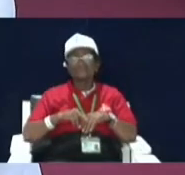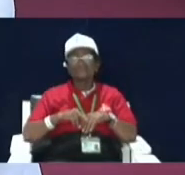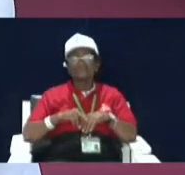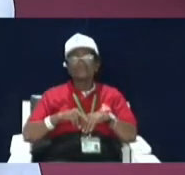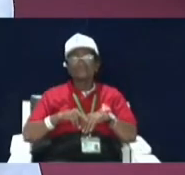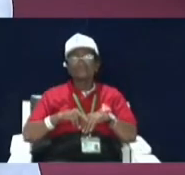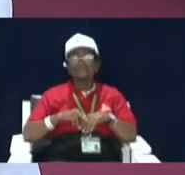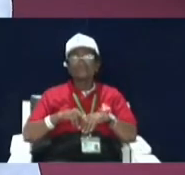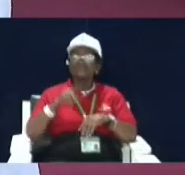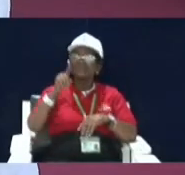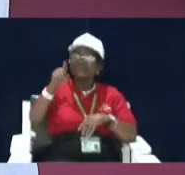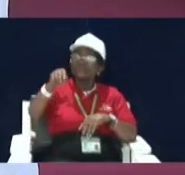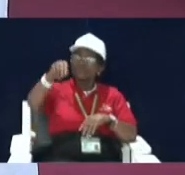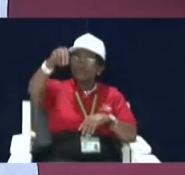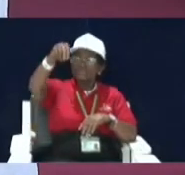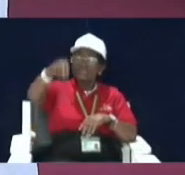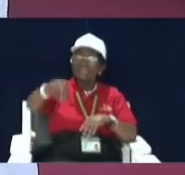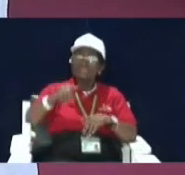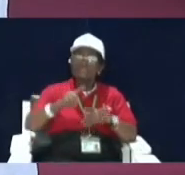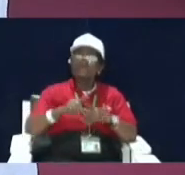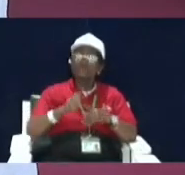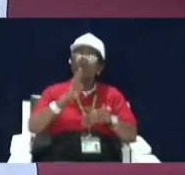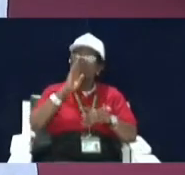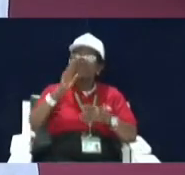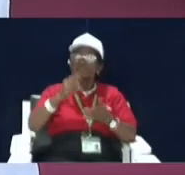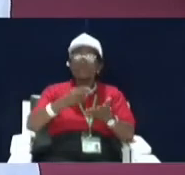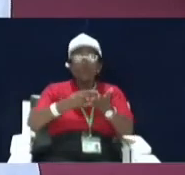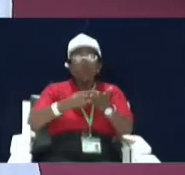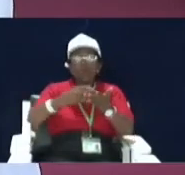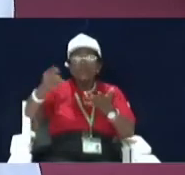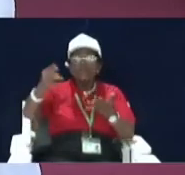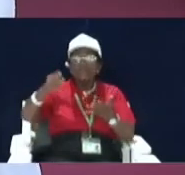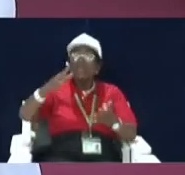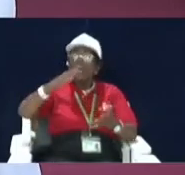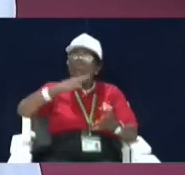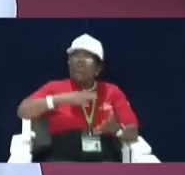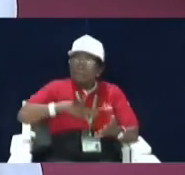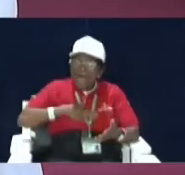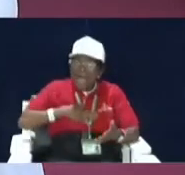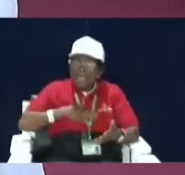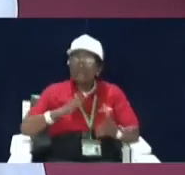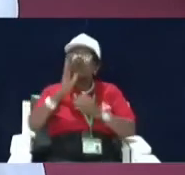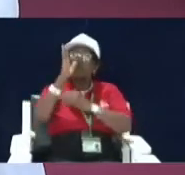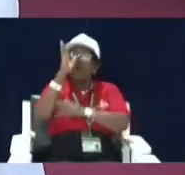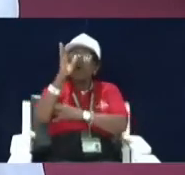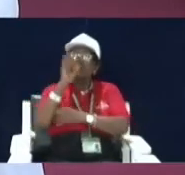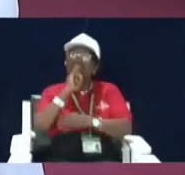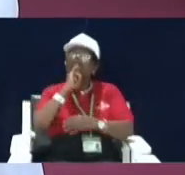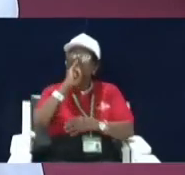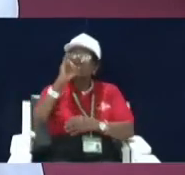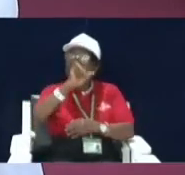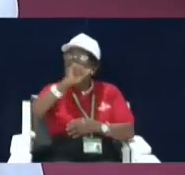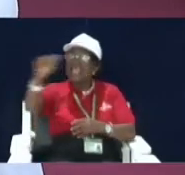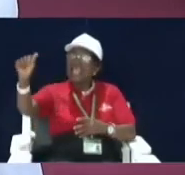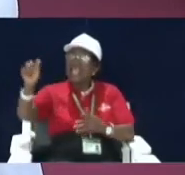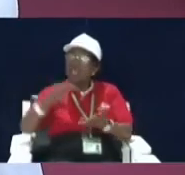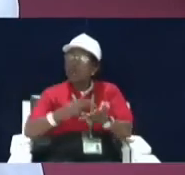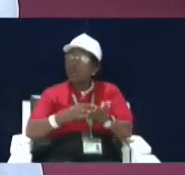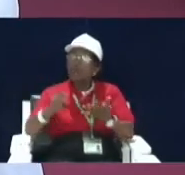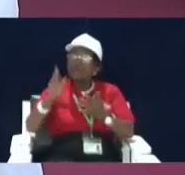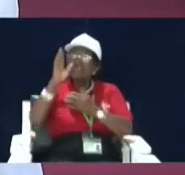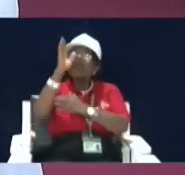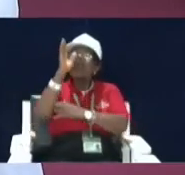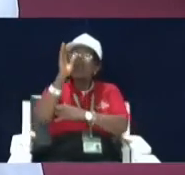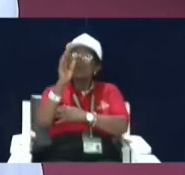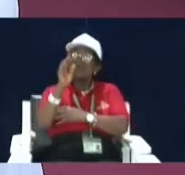you need to be holy. My God is a holy God. There's nothing